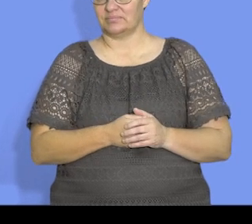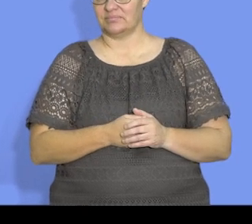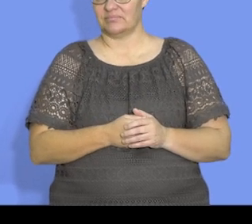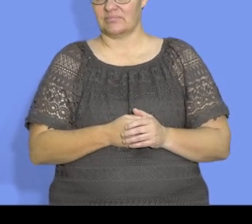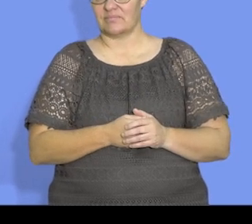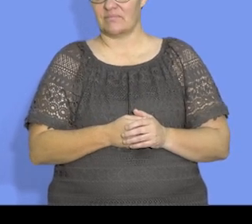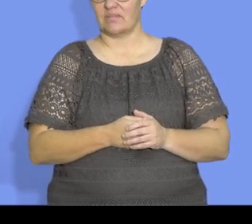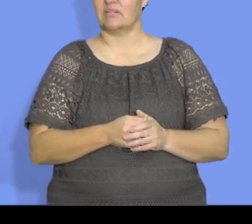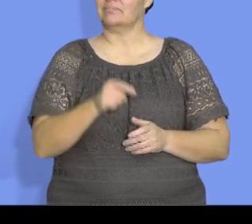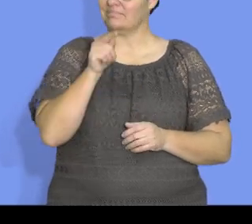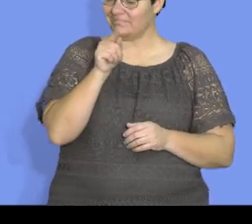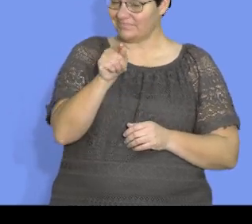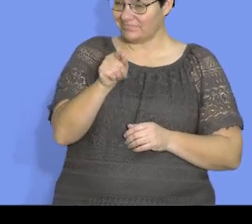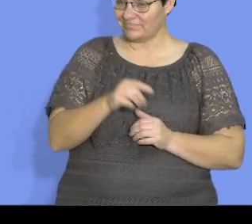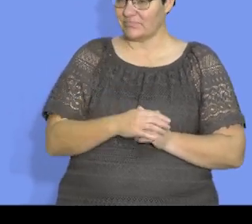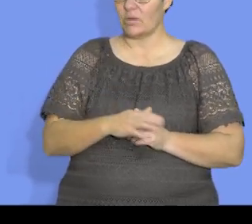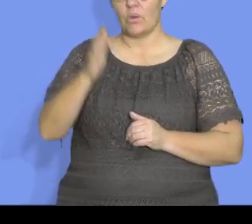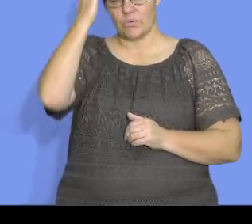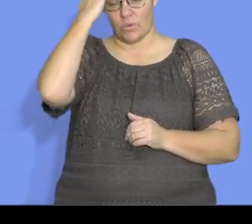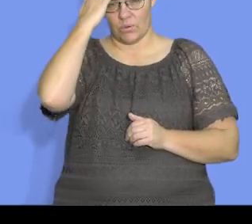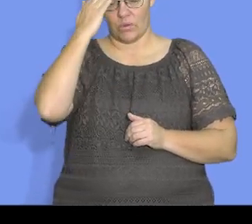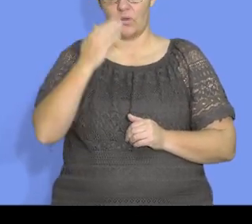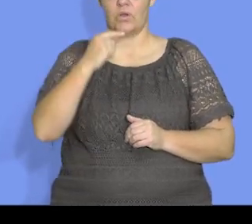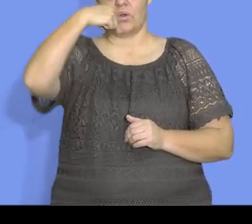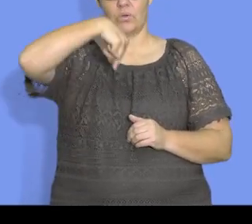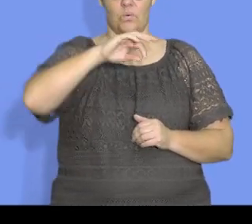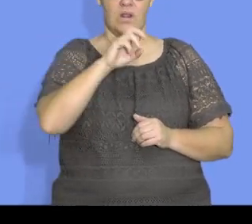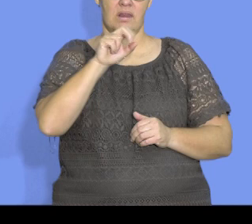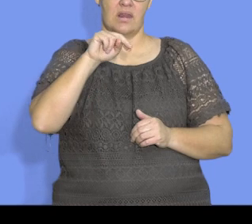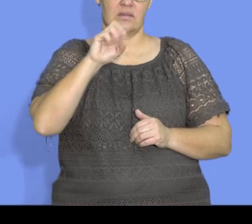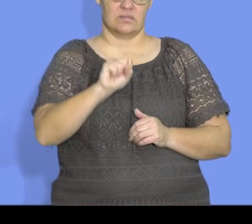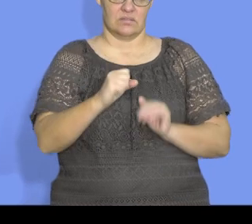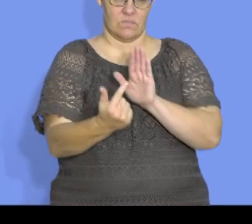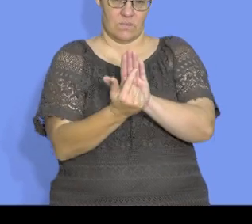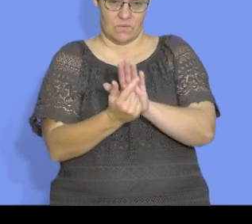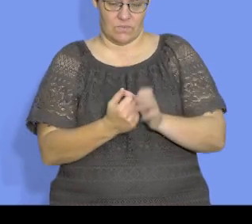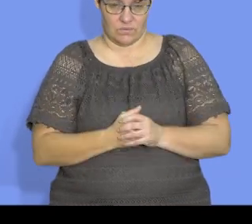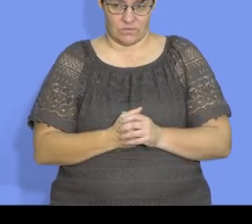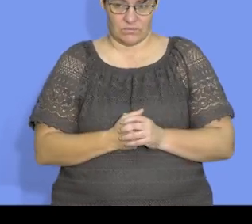bit more involved. Now, this is known as Coulomb's law.